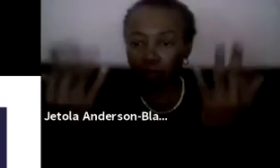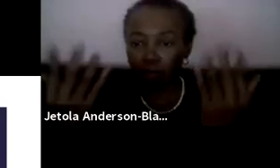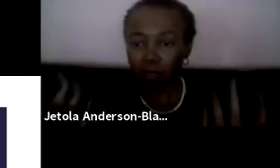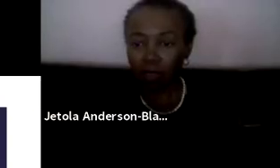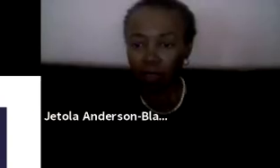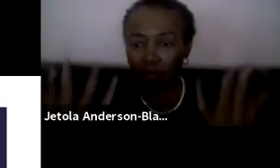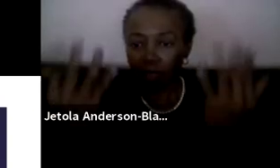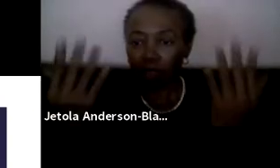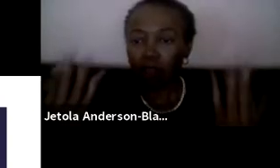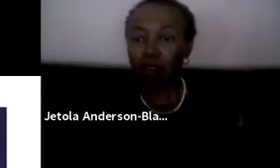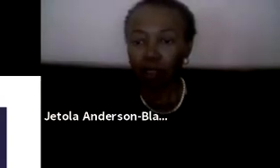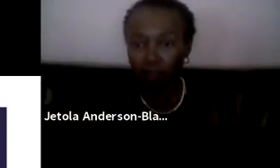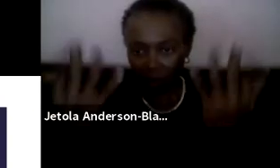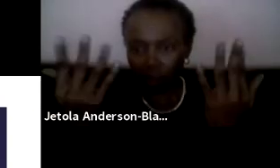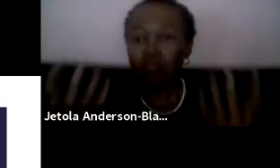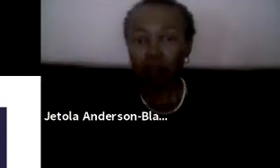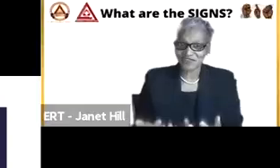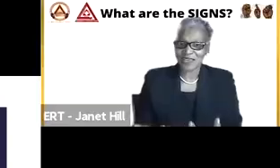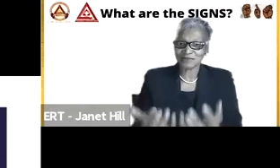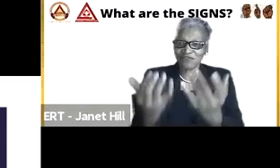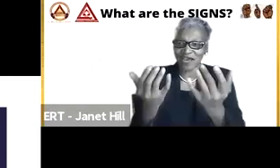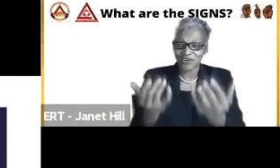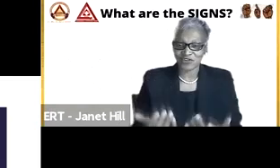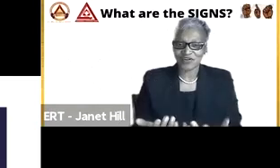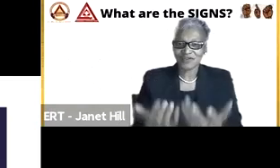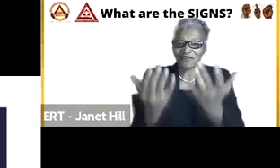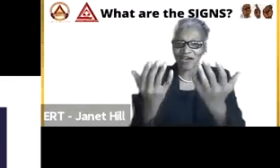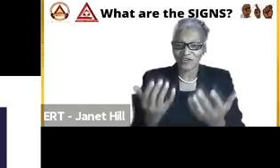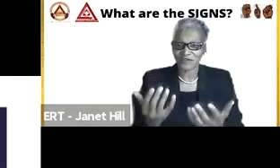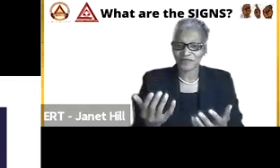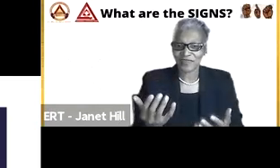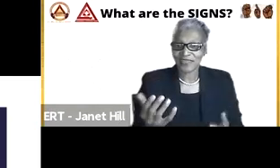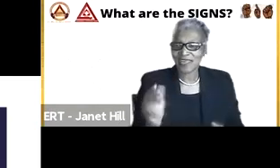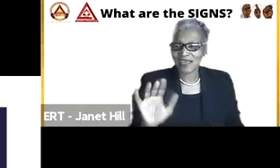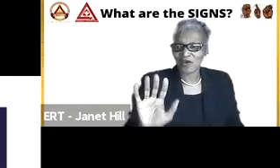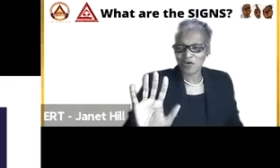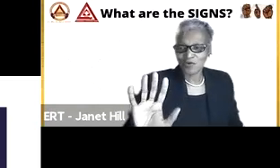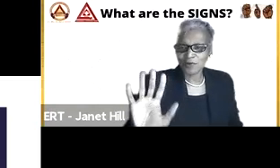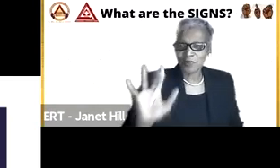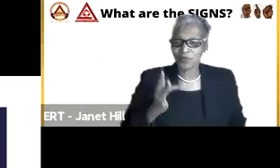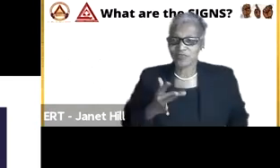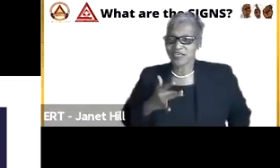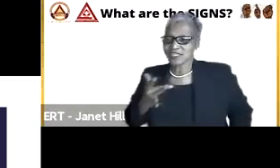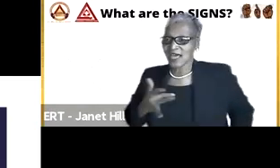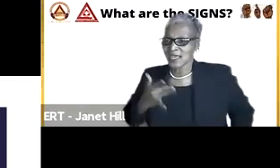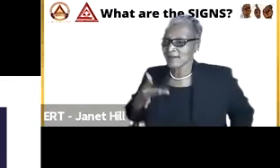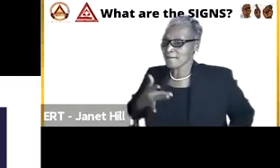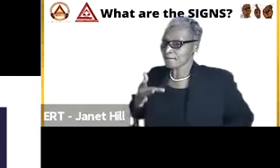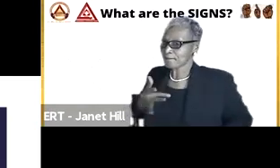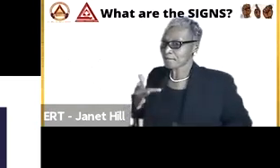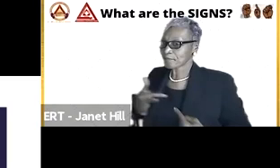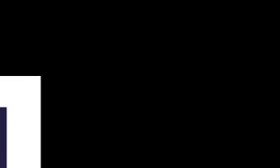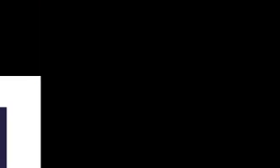flames. Fire. Or, yeah, that's an idea of the flames. Fire. Fire. Now, remember this